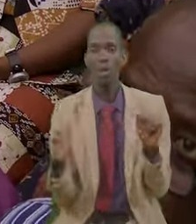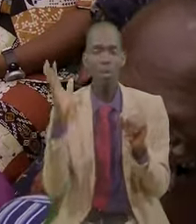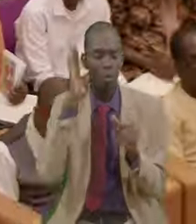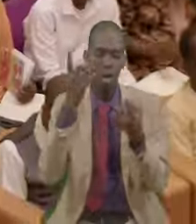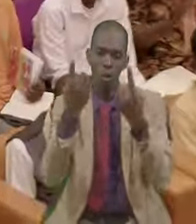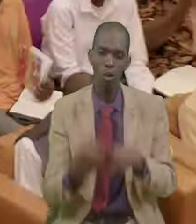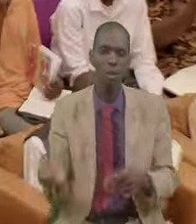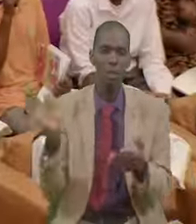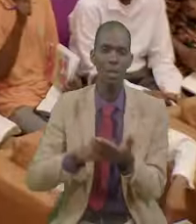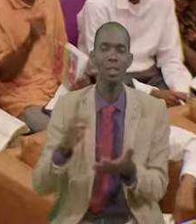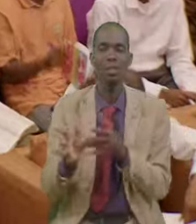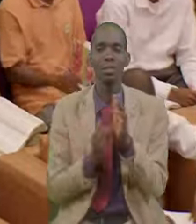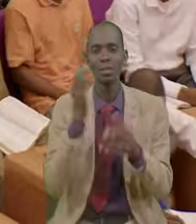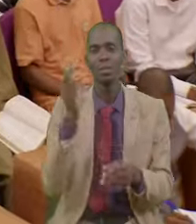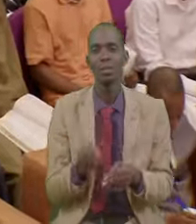come.